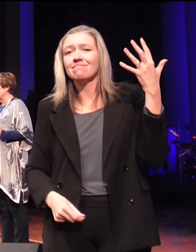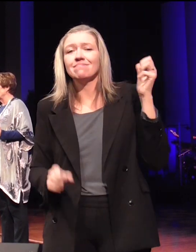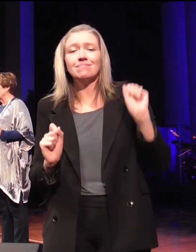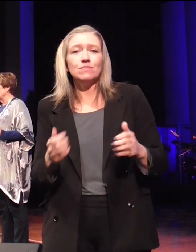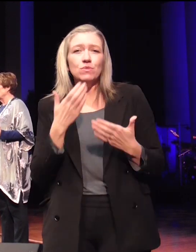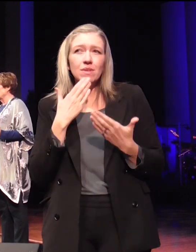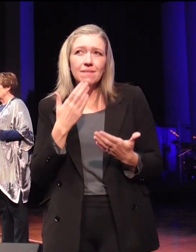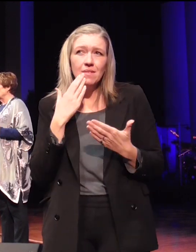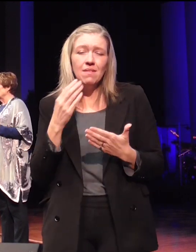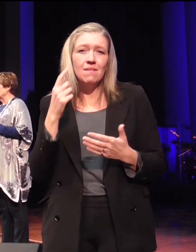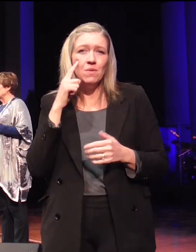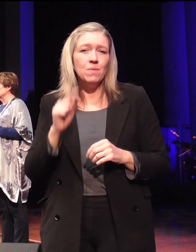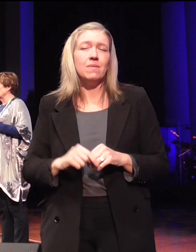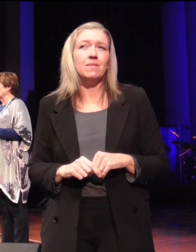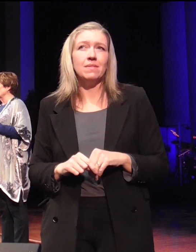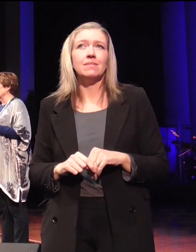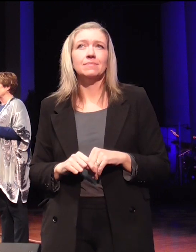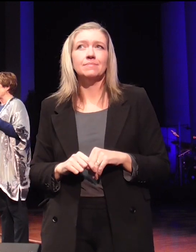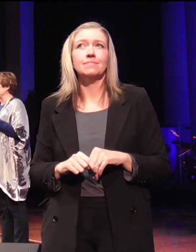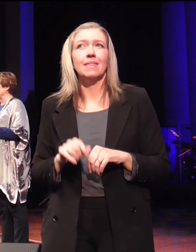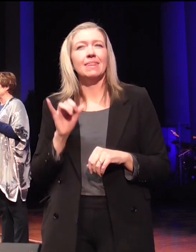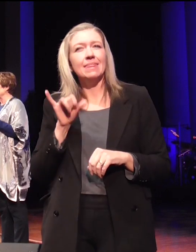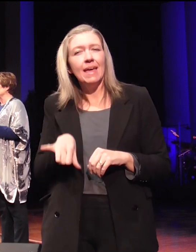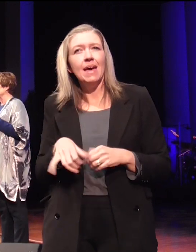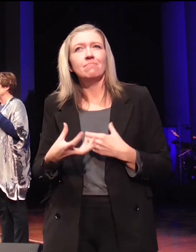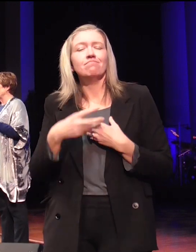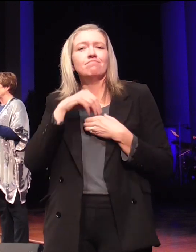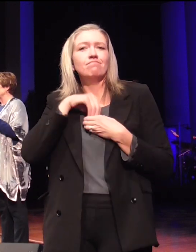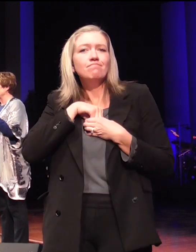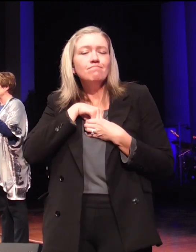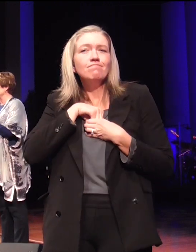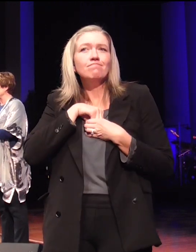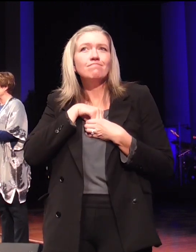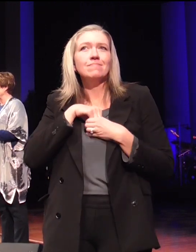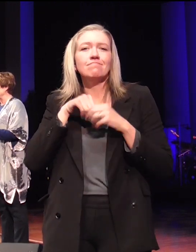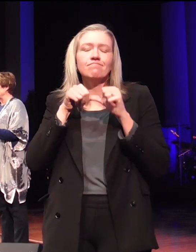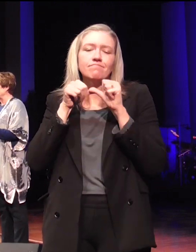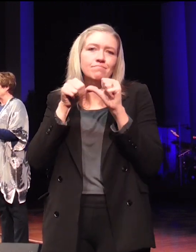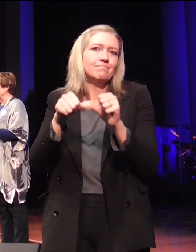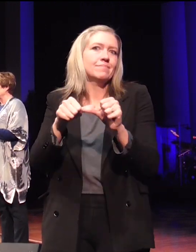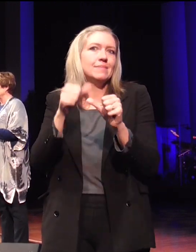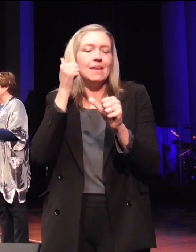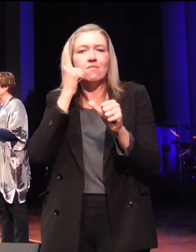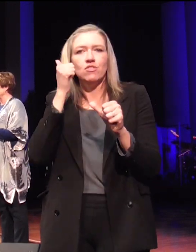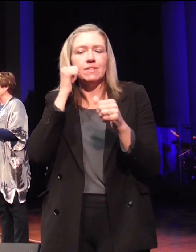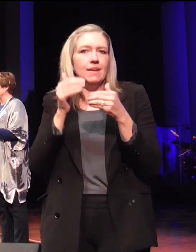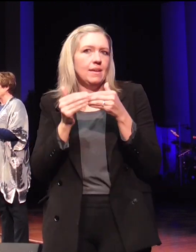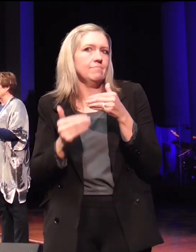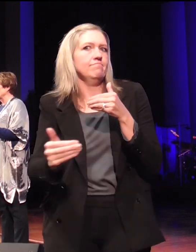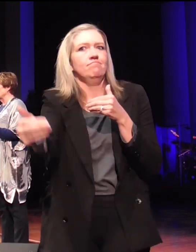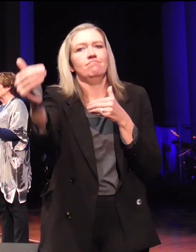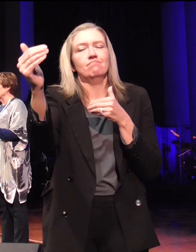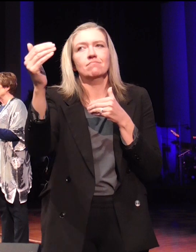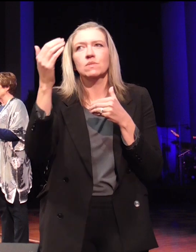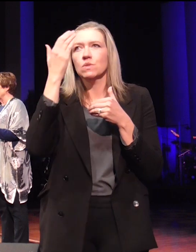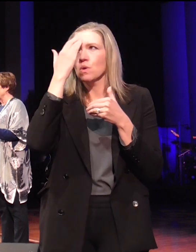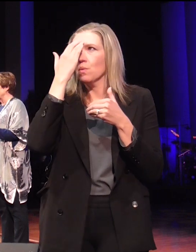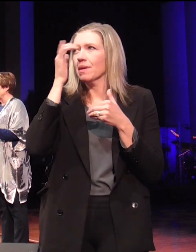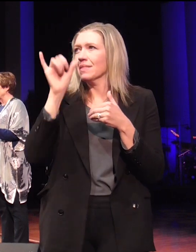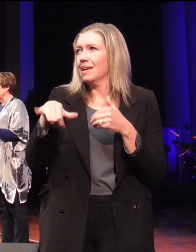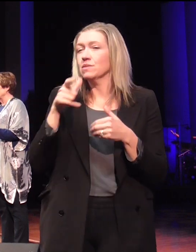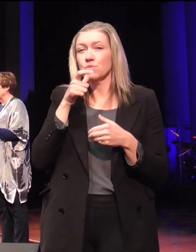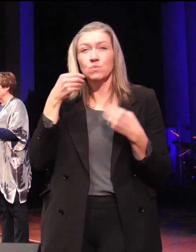grateful for. Let us carry that into every day, knowing that that's who